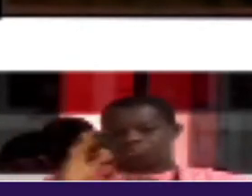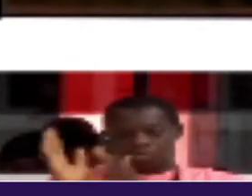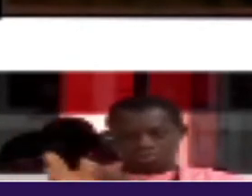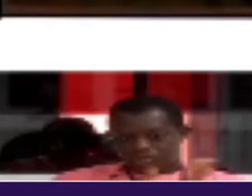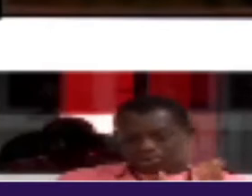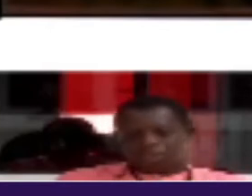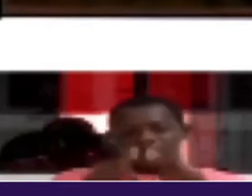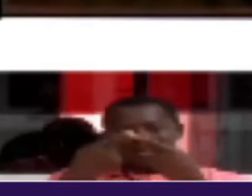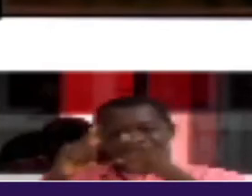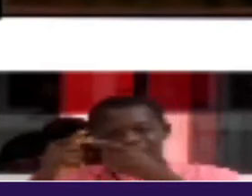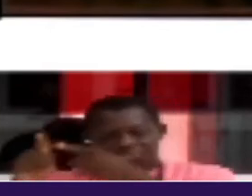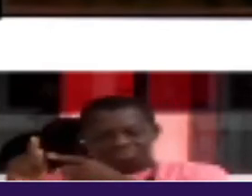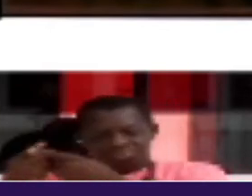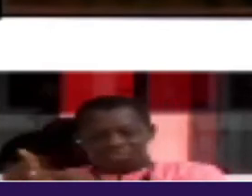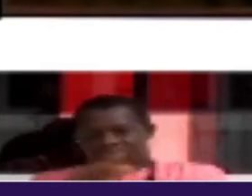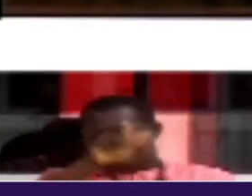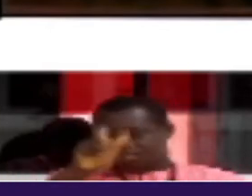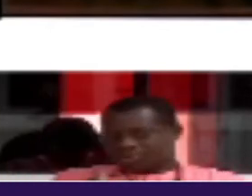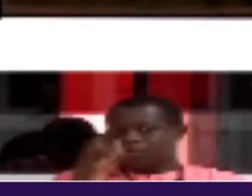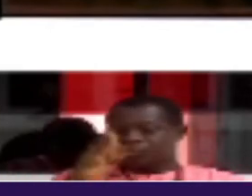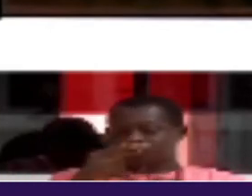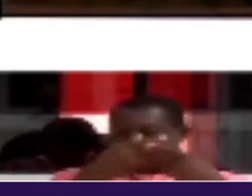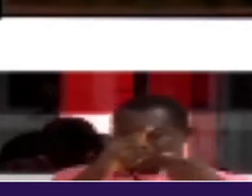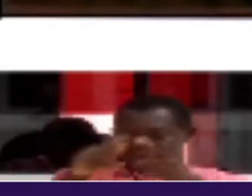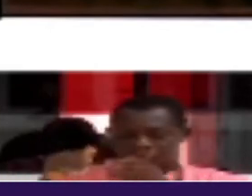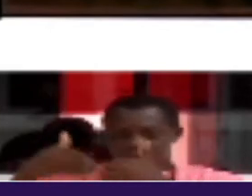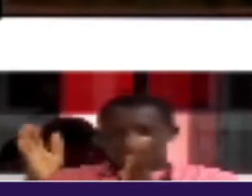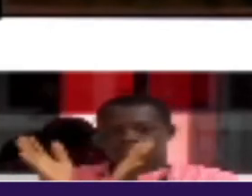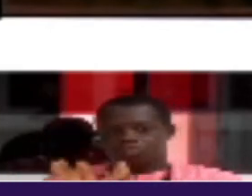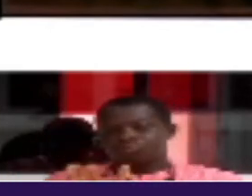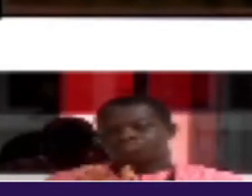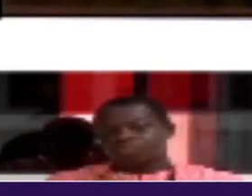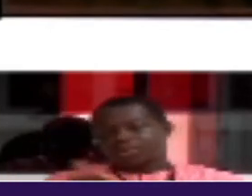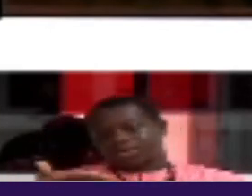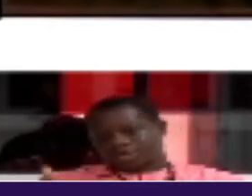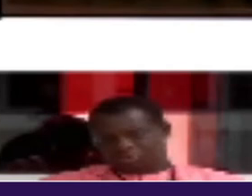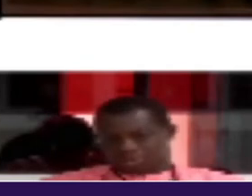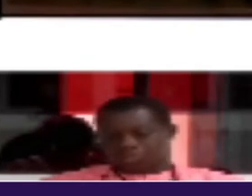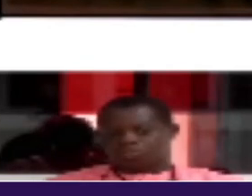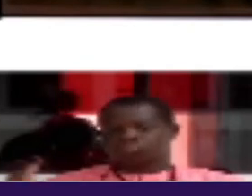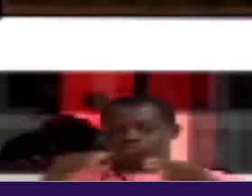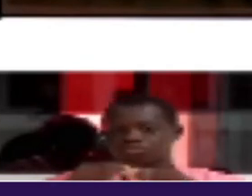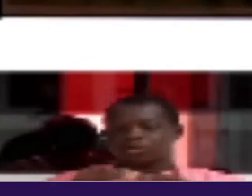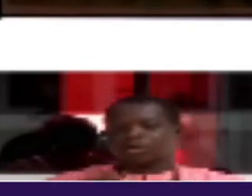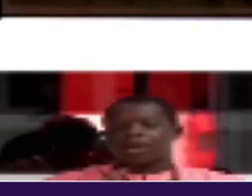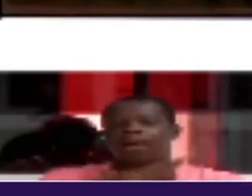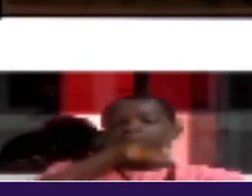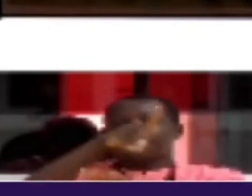invited to join. Okay. And where was the course held? The course was held at